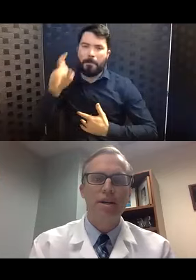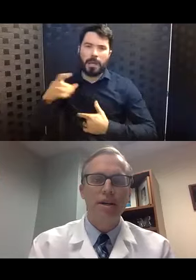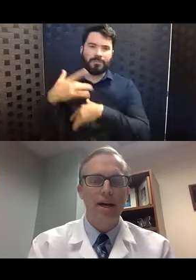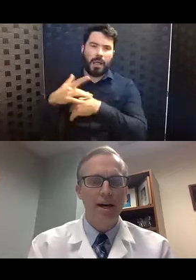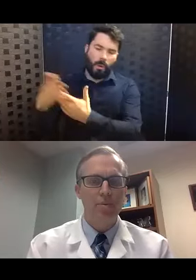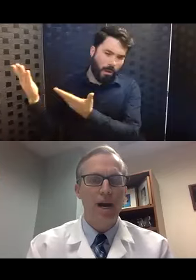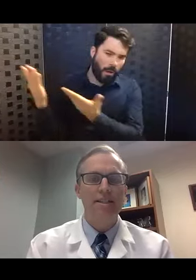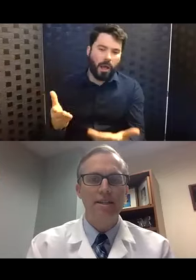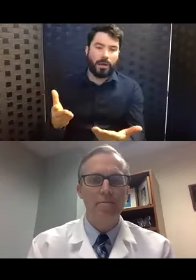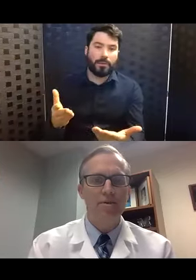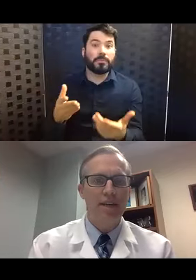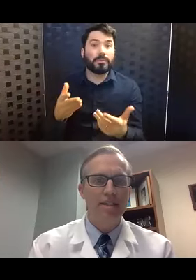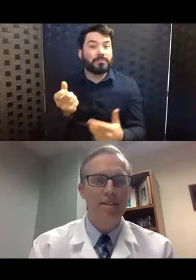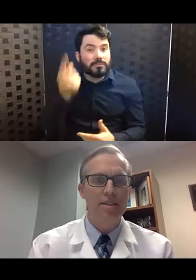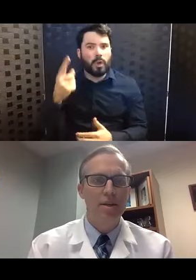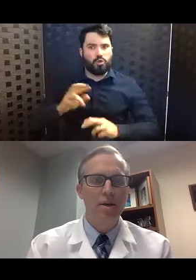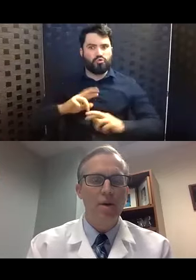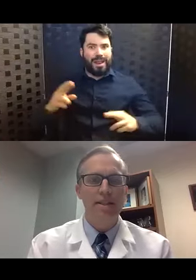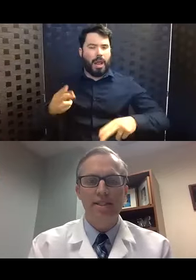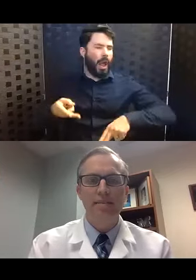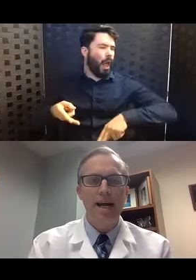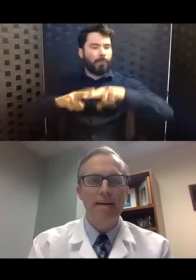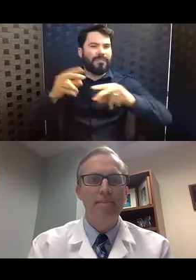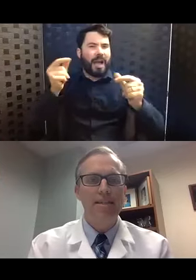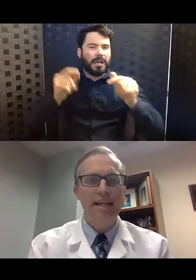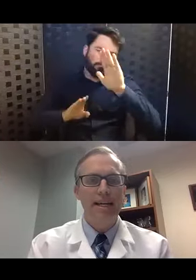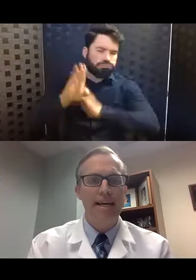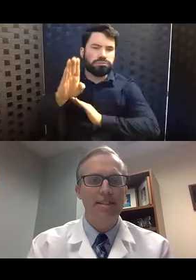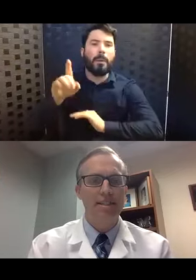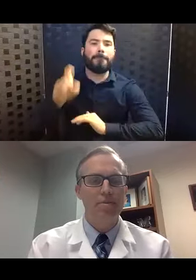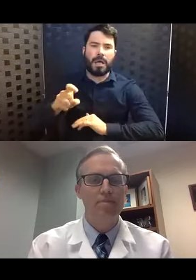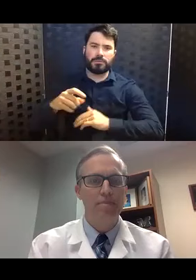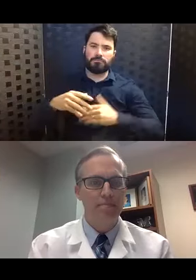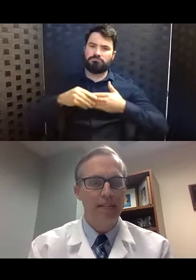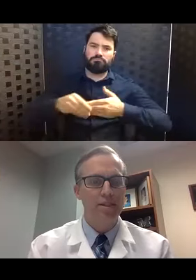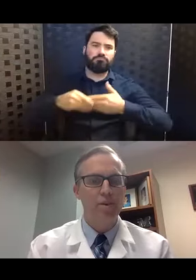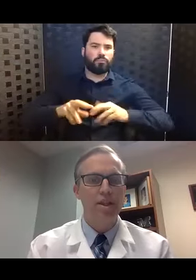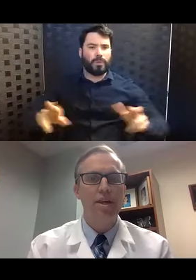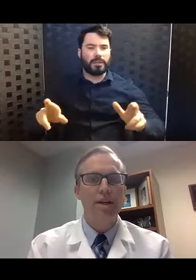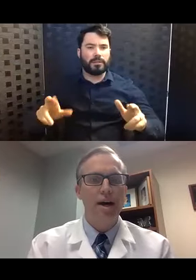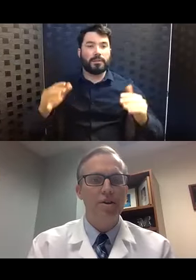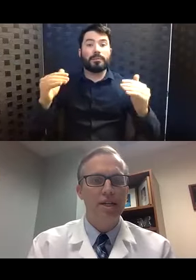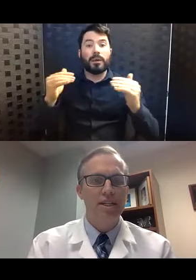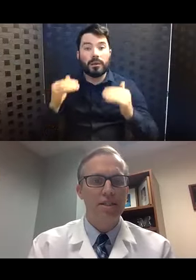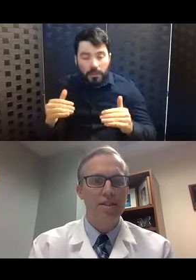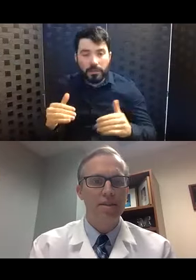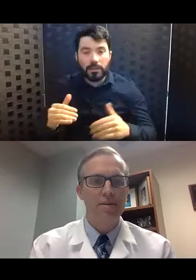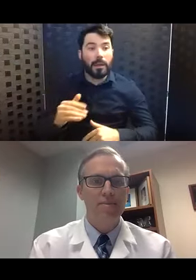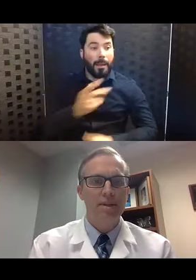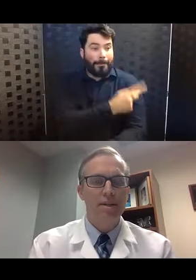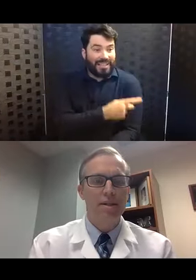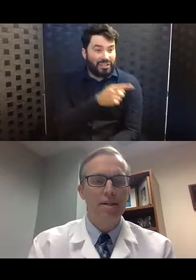for rising number of cases, while at the same time maintaining access for patients with other